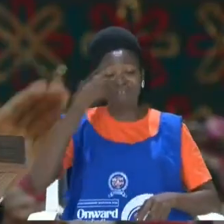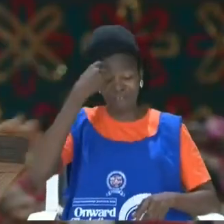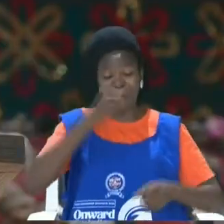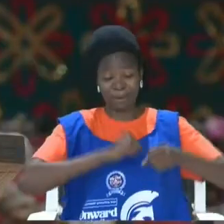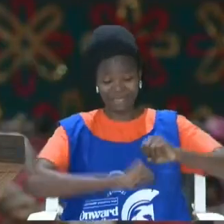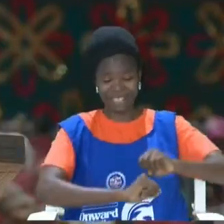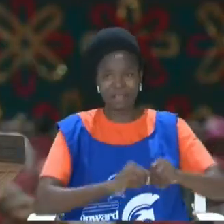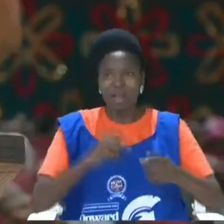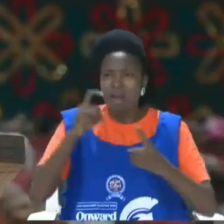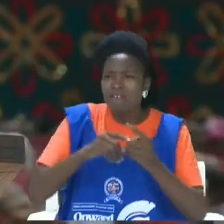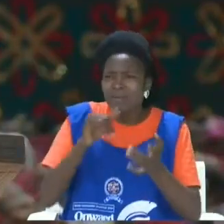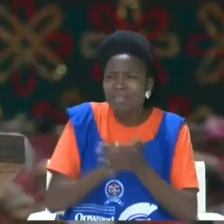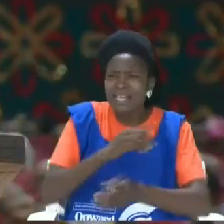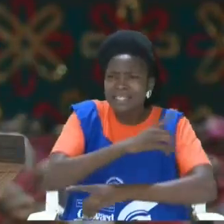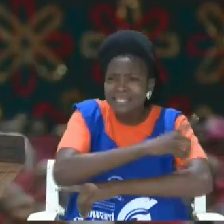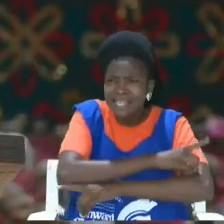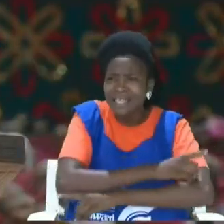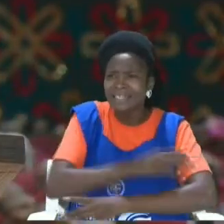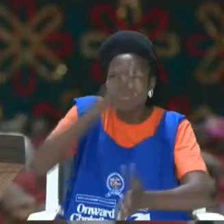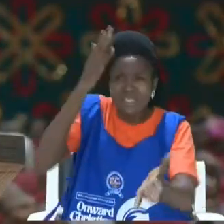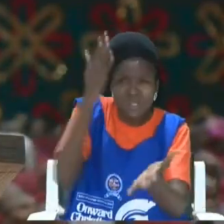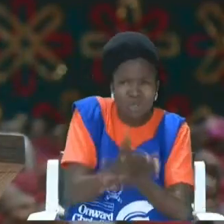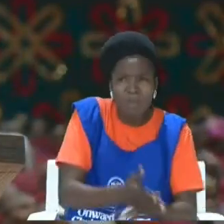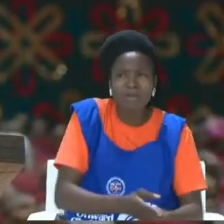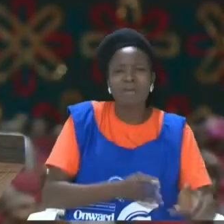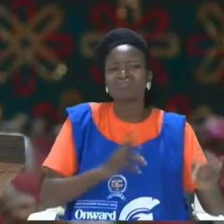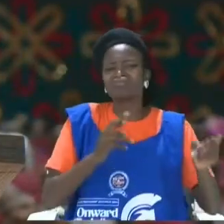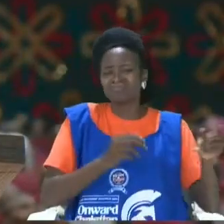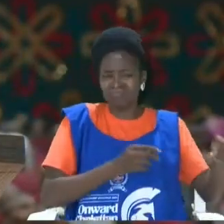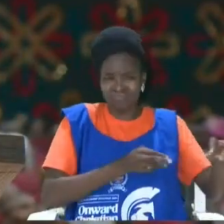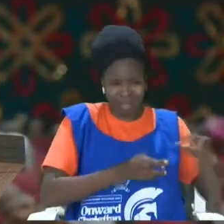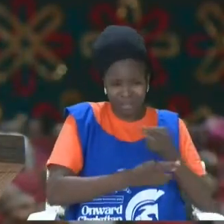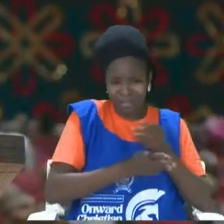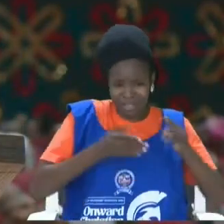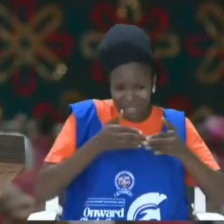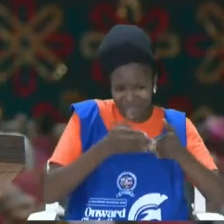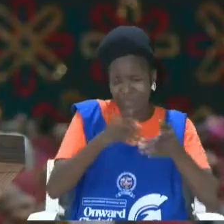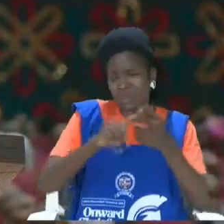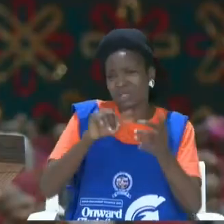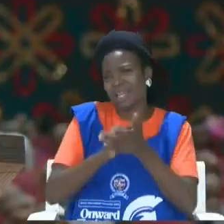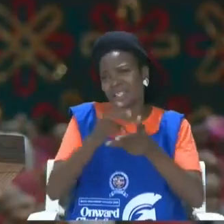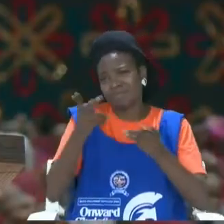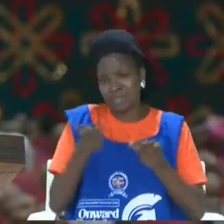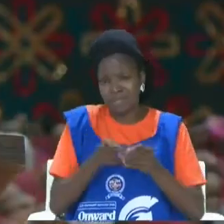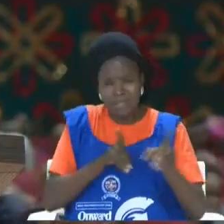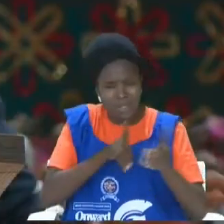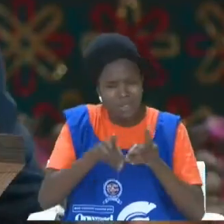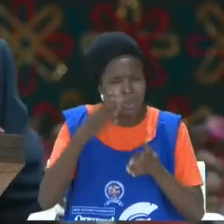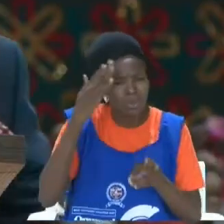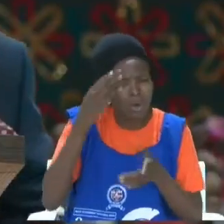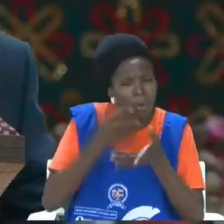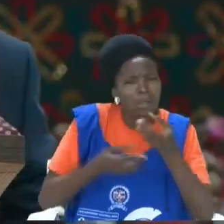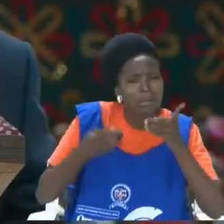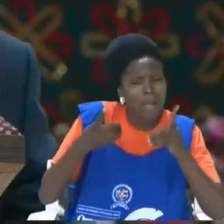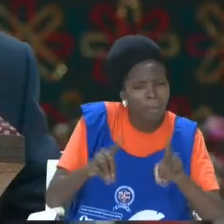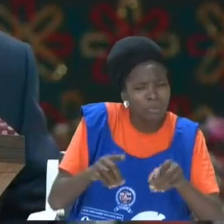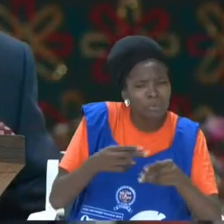day, they stopped escorting me to that place. But do you know what? Shortly